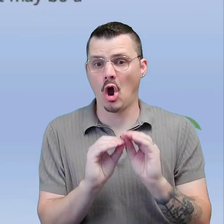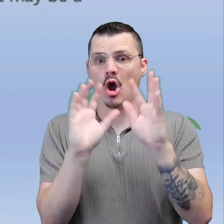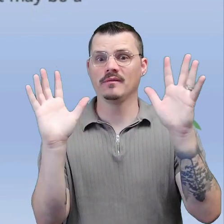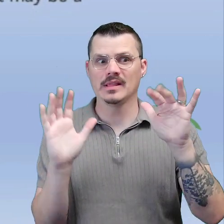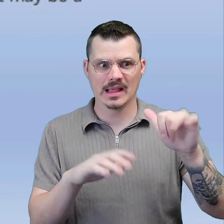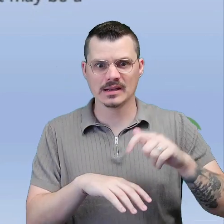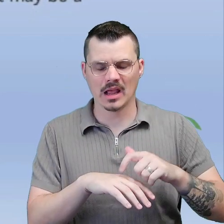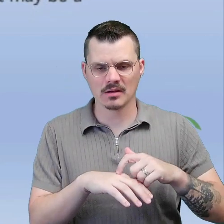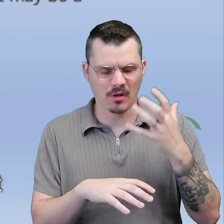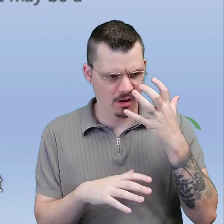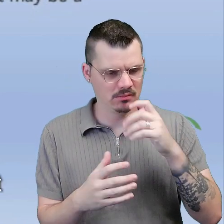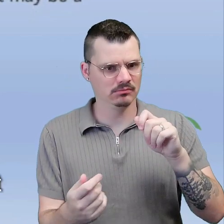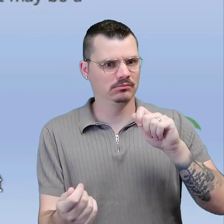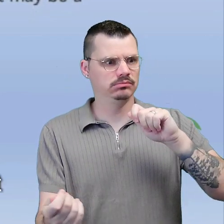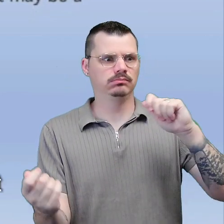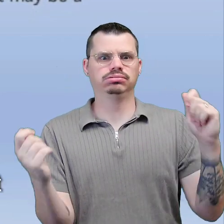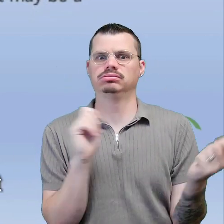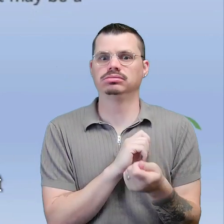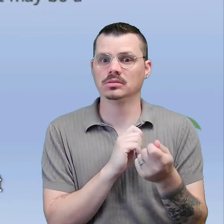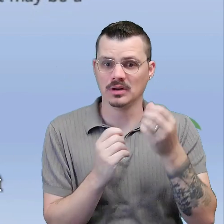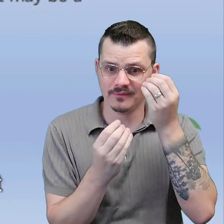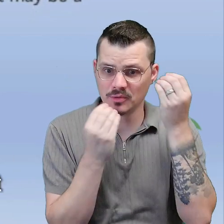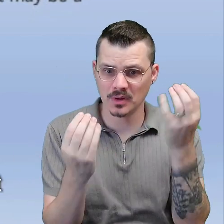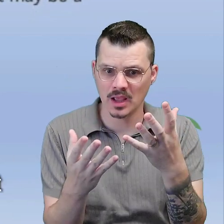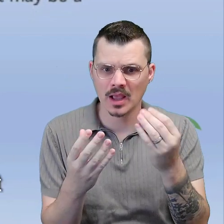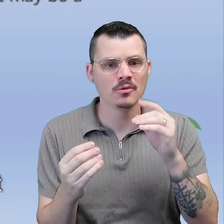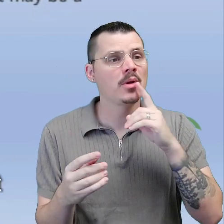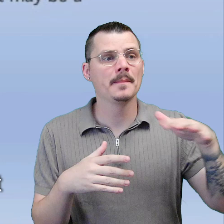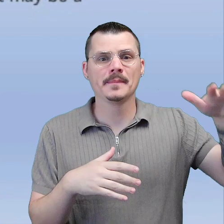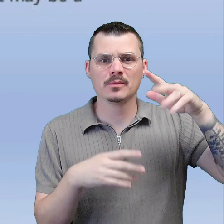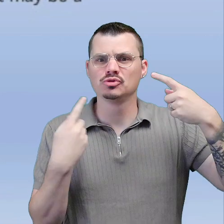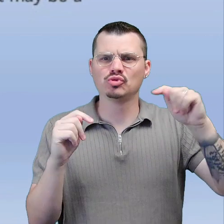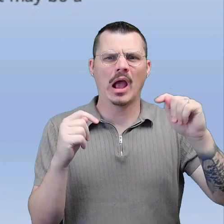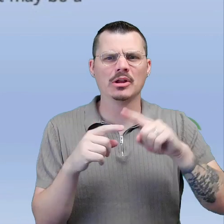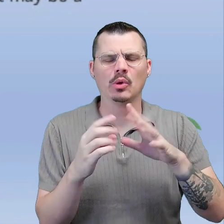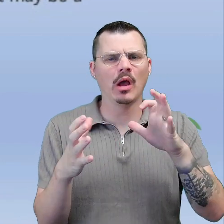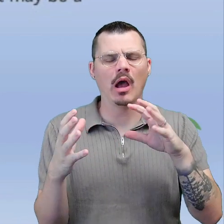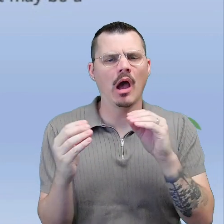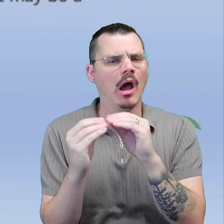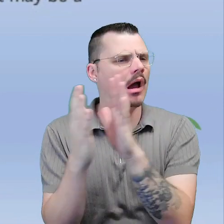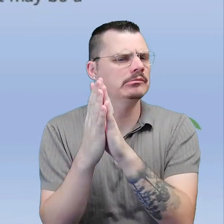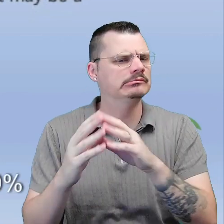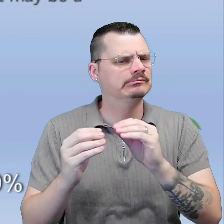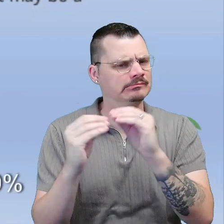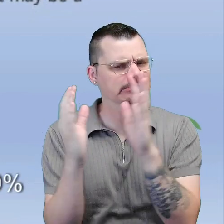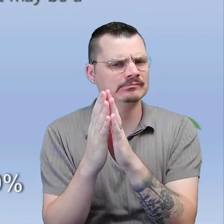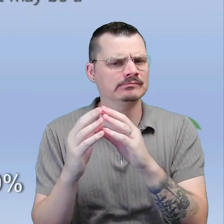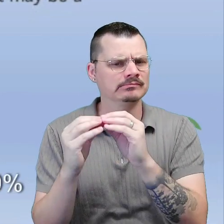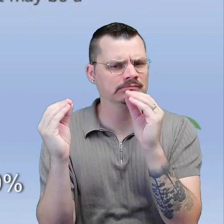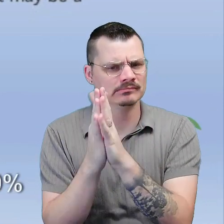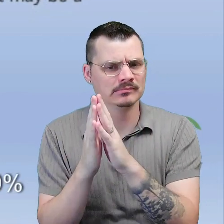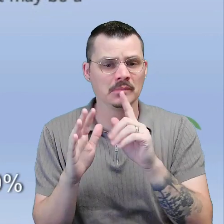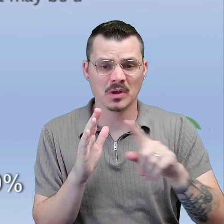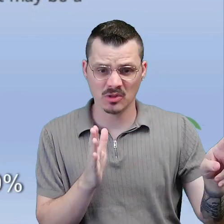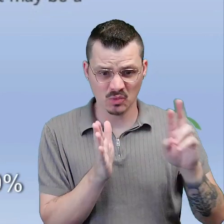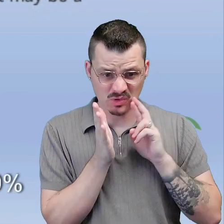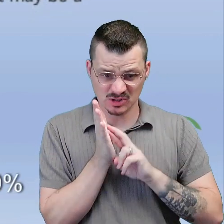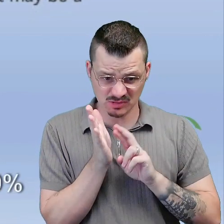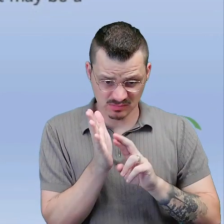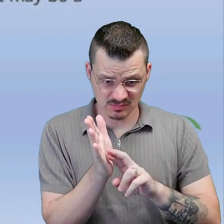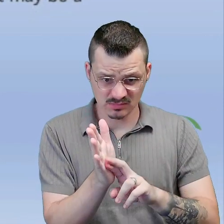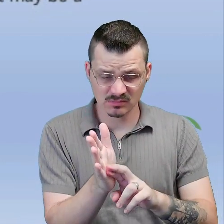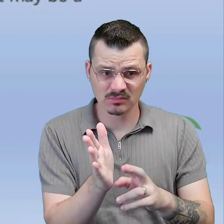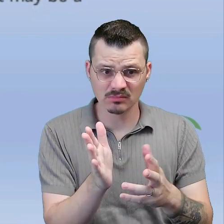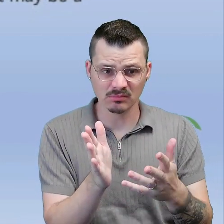Obviously, that was revolutionary information, and people tried to dispute it, but their research procedures were